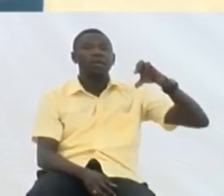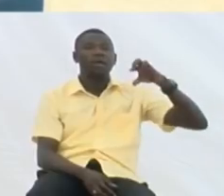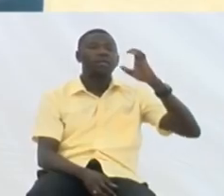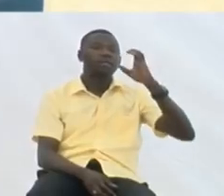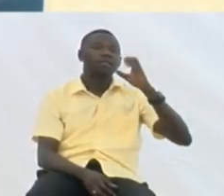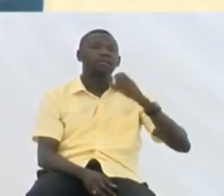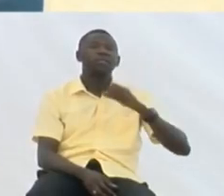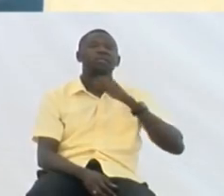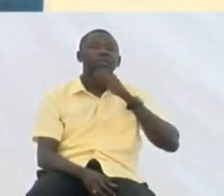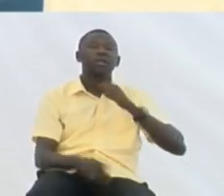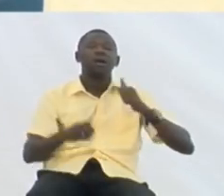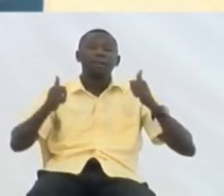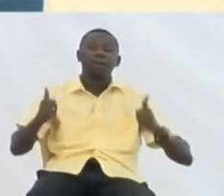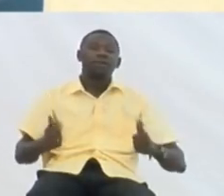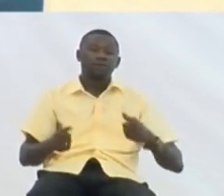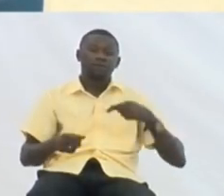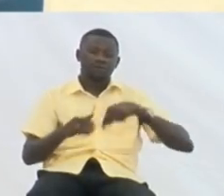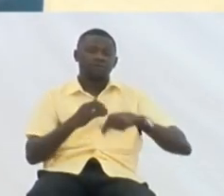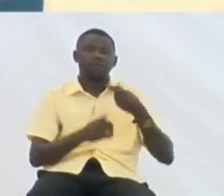be the APRC chairman.